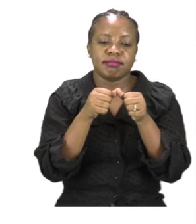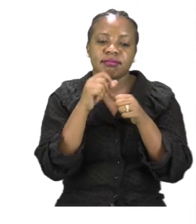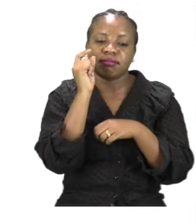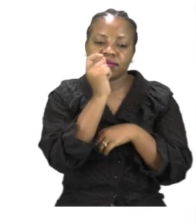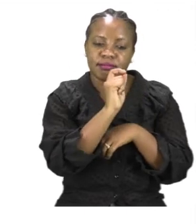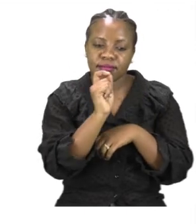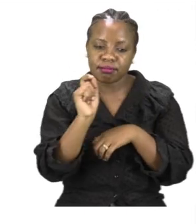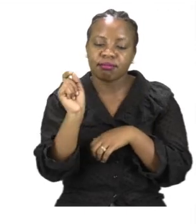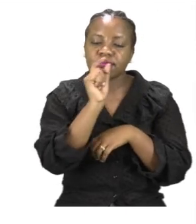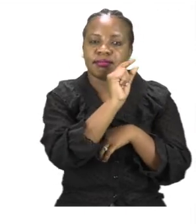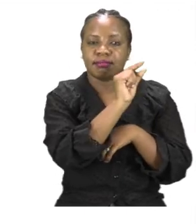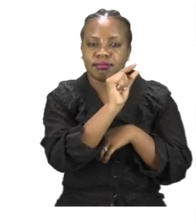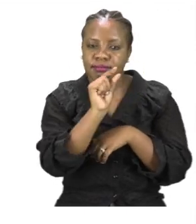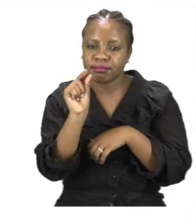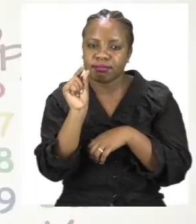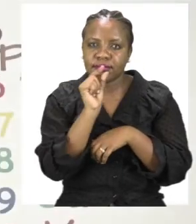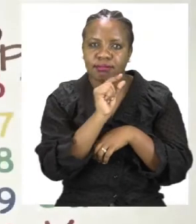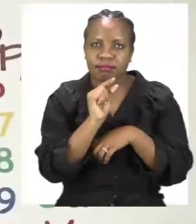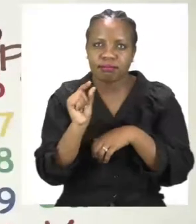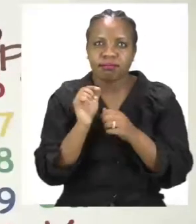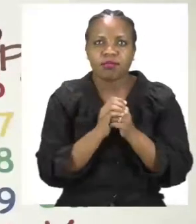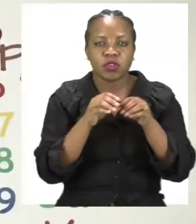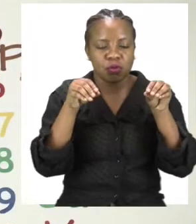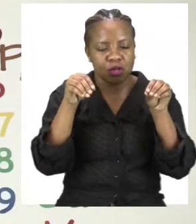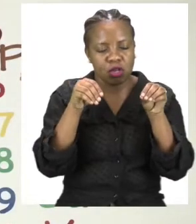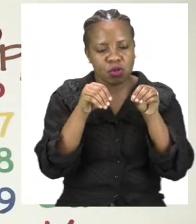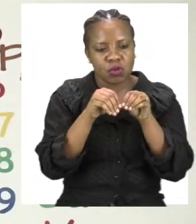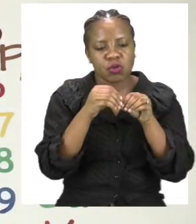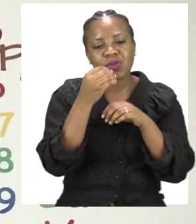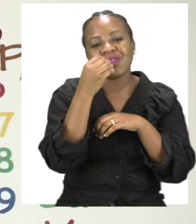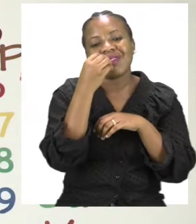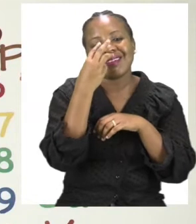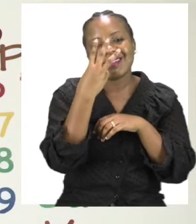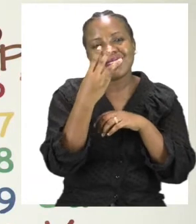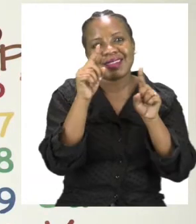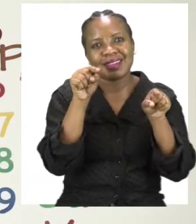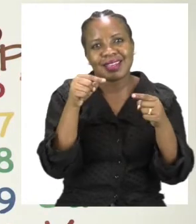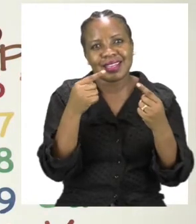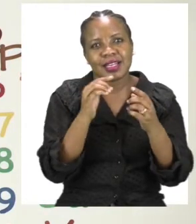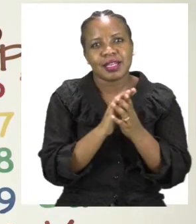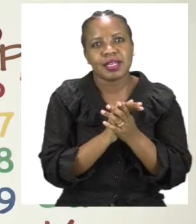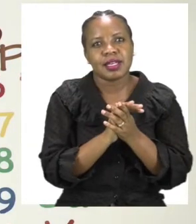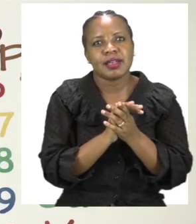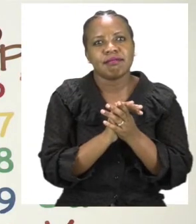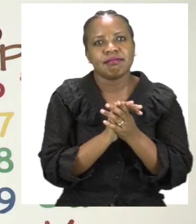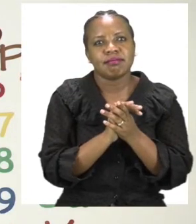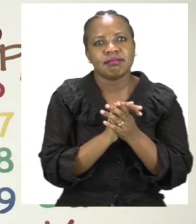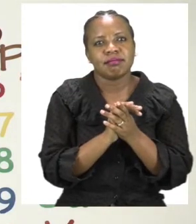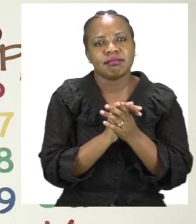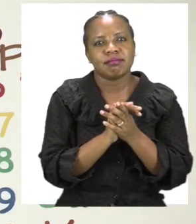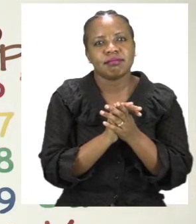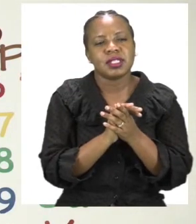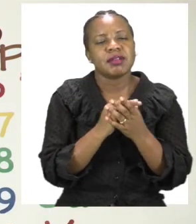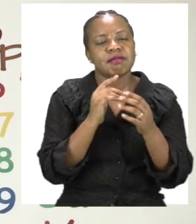we need to do 3 things. The first thing is to make the sentence in our mind and say it in